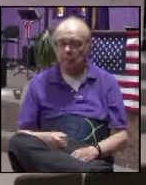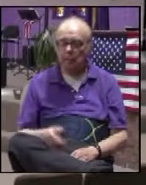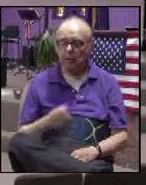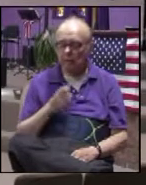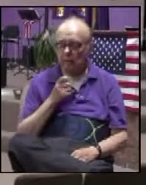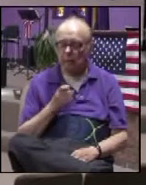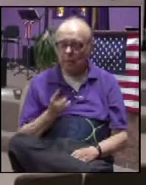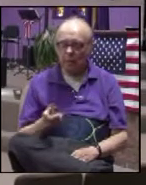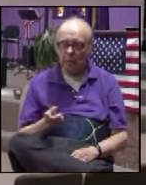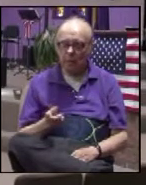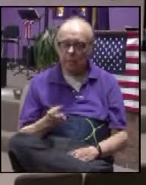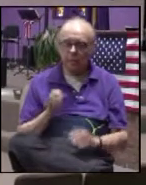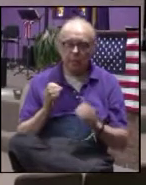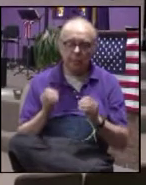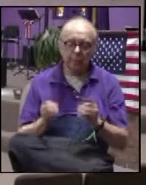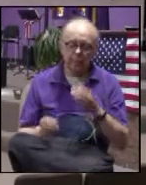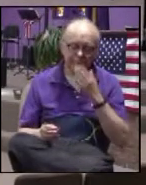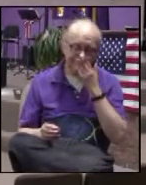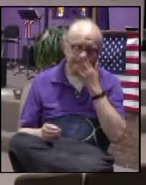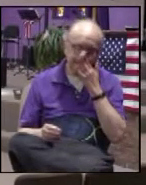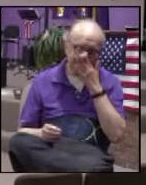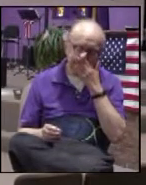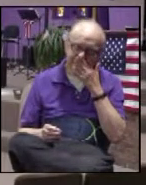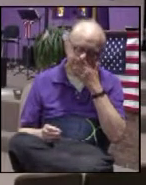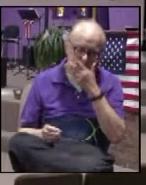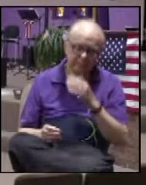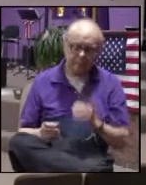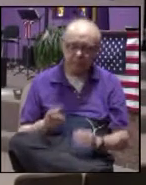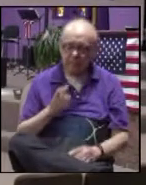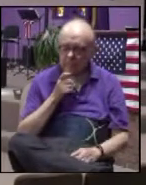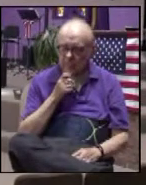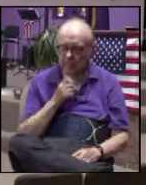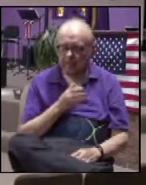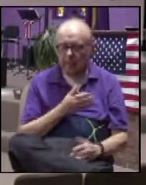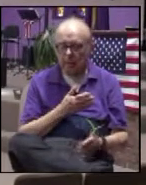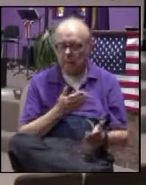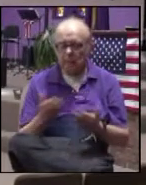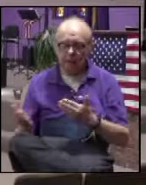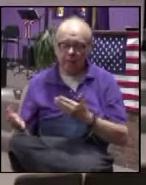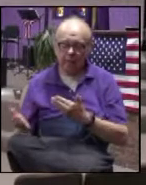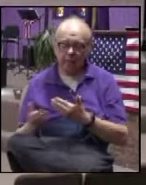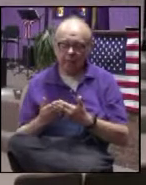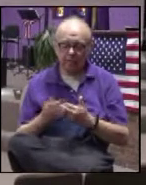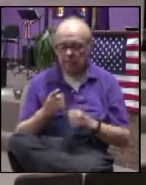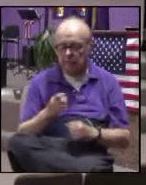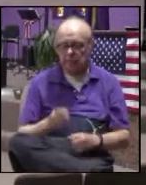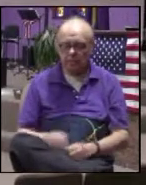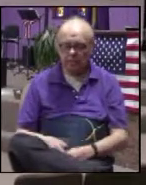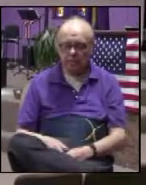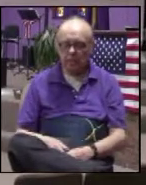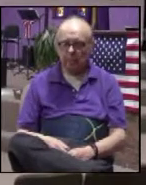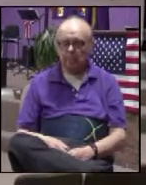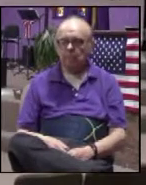Who are you teaching? Who are you bringing alongside of you?